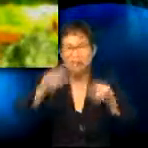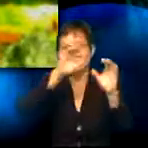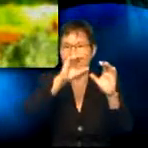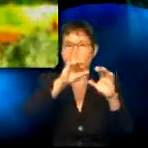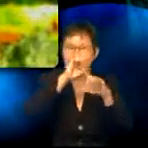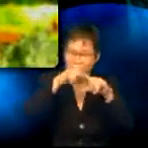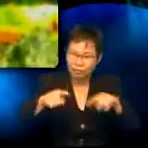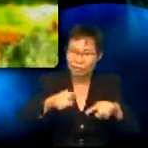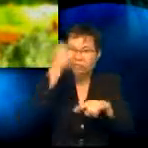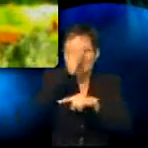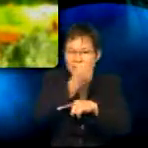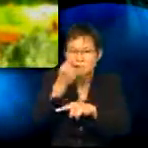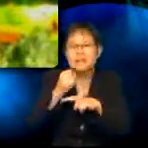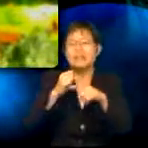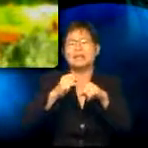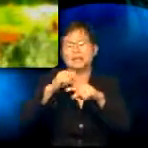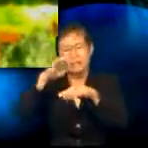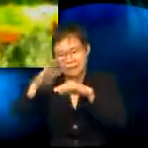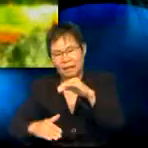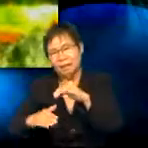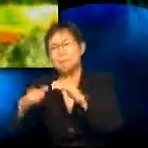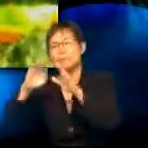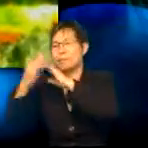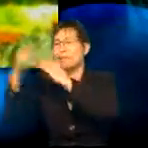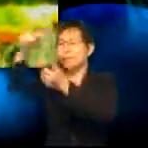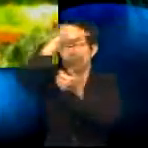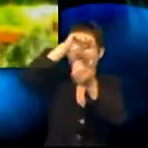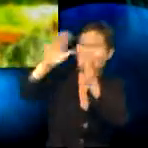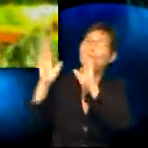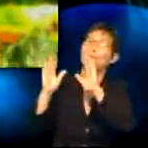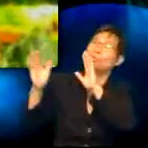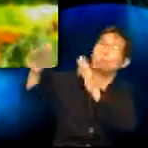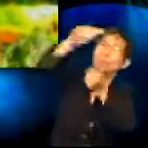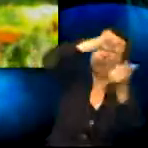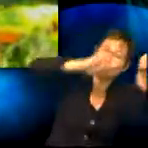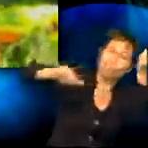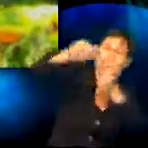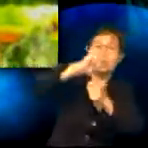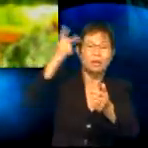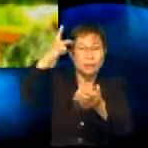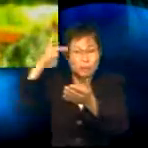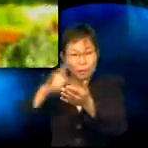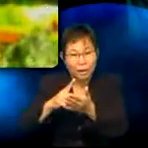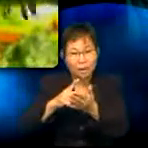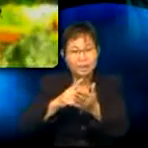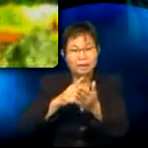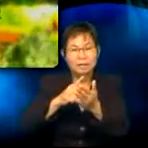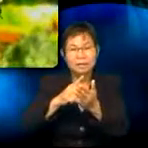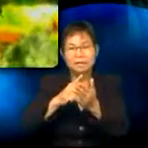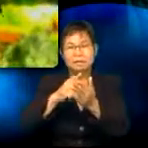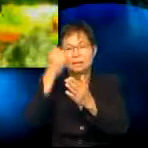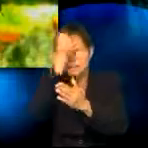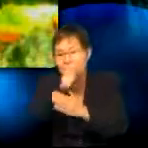that pollinated by the wind. Can you recognize the characteristics of insect-pollinated